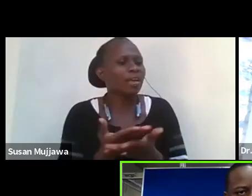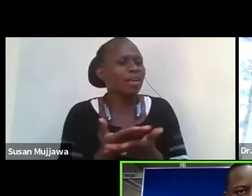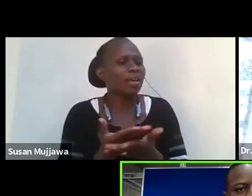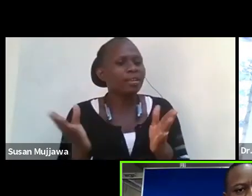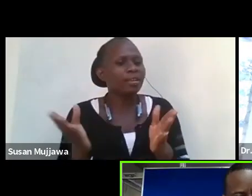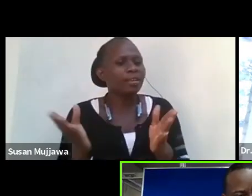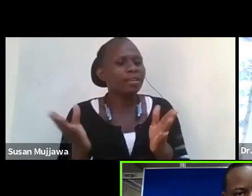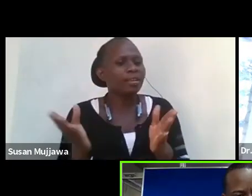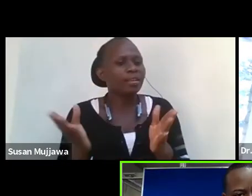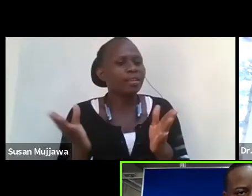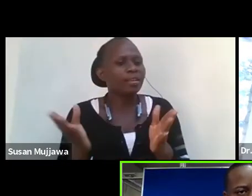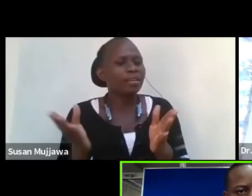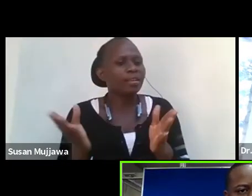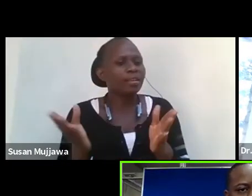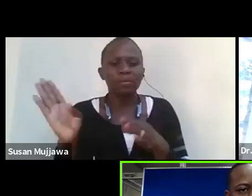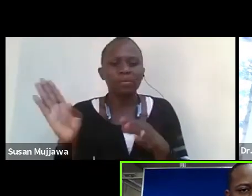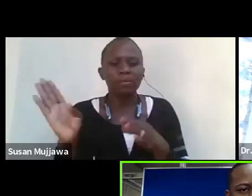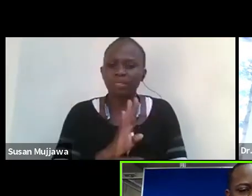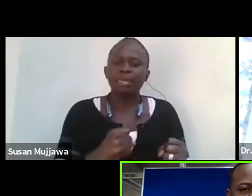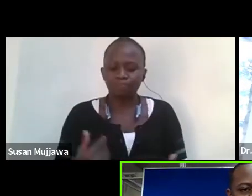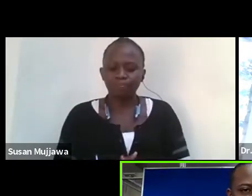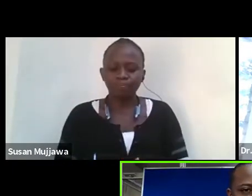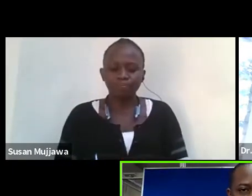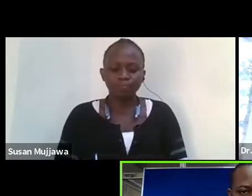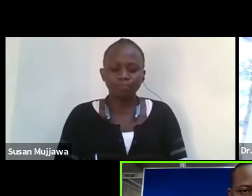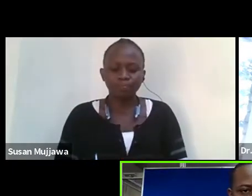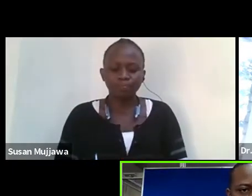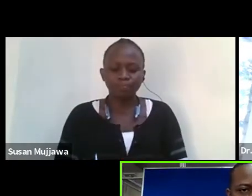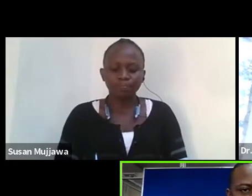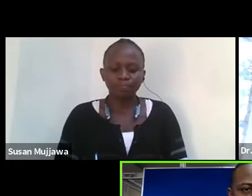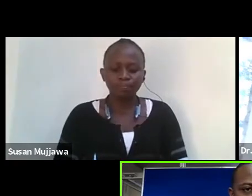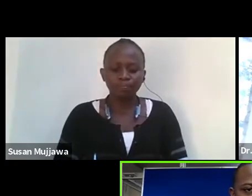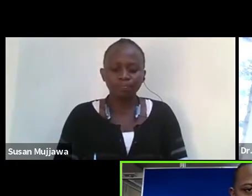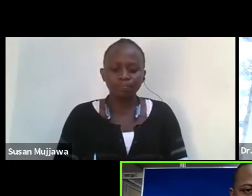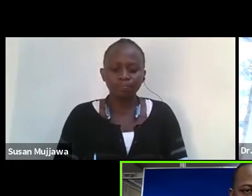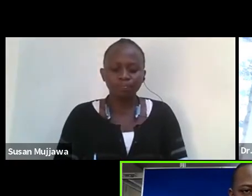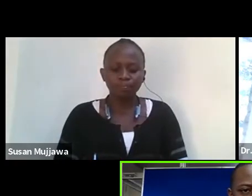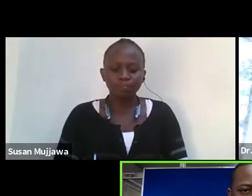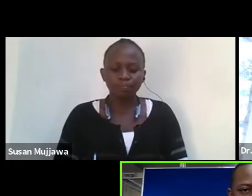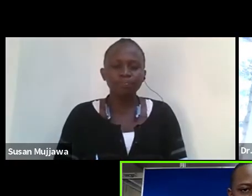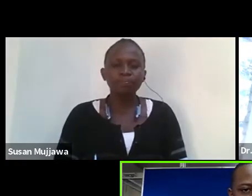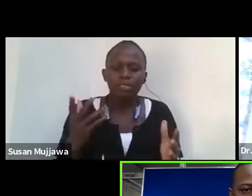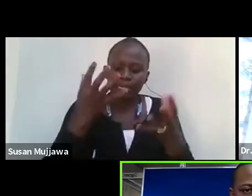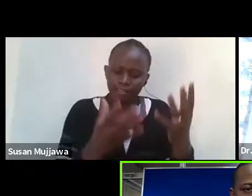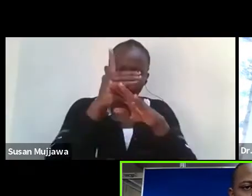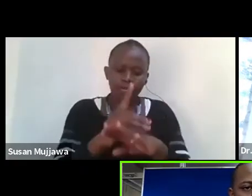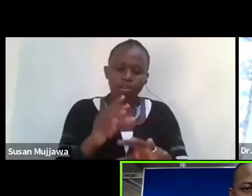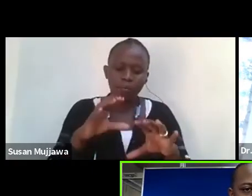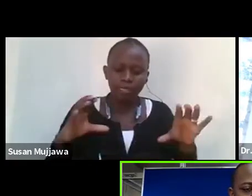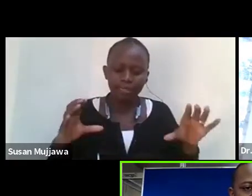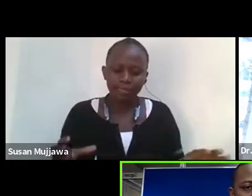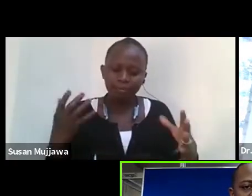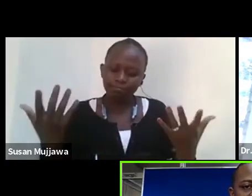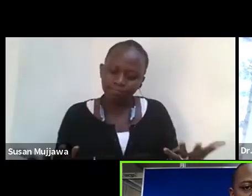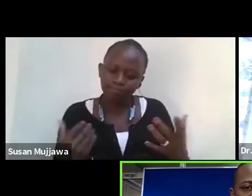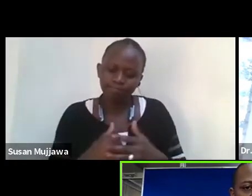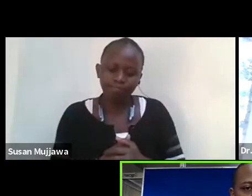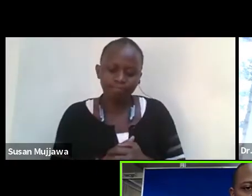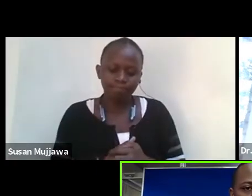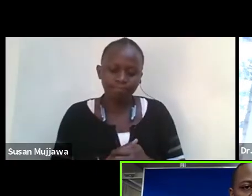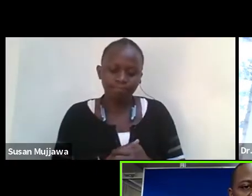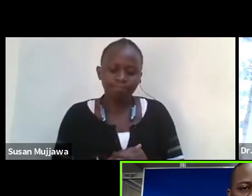that. Distribution, for us, we are a business that is obviously heavily driven on the marketing side, and then the route to market, which is